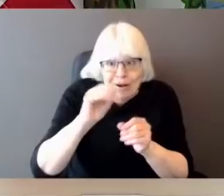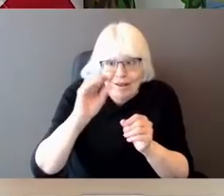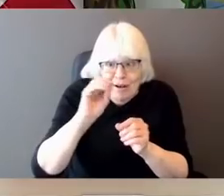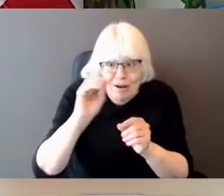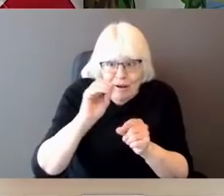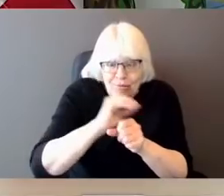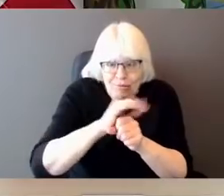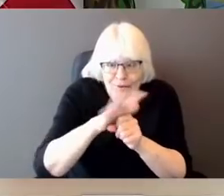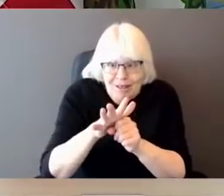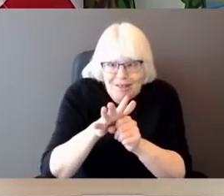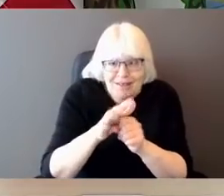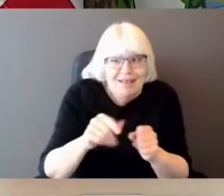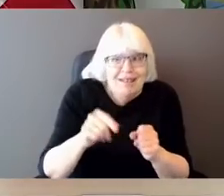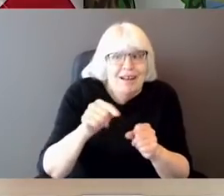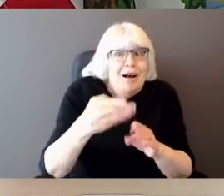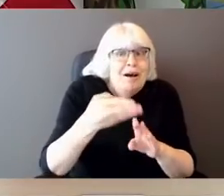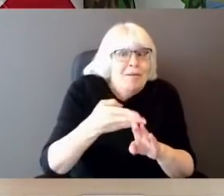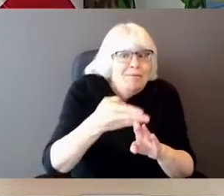if you feel better